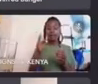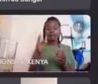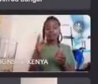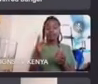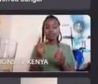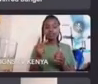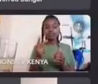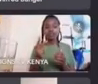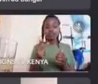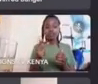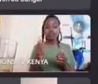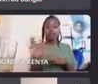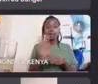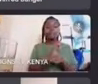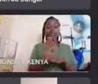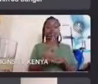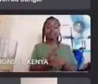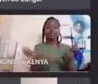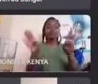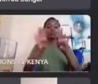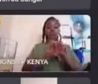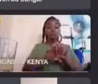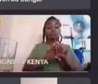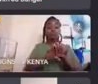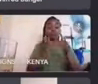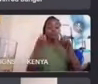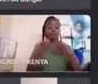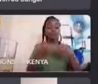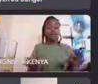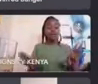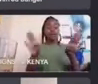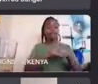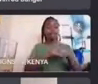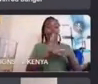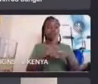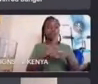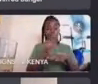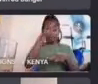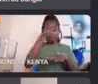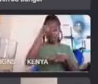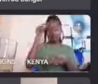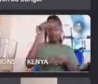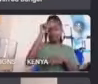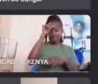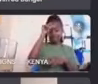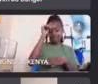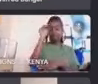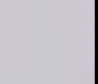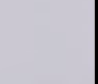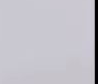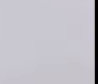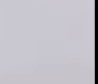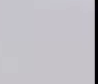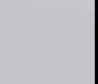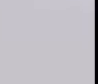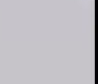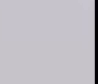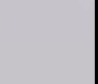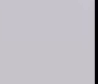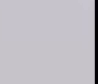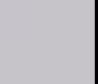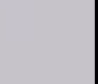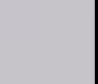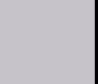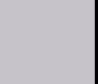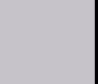you don't give us that, this, then we'll not, we'll fight for you to be thrown out of town.